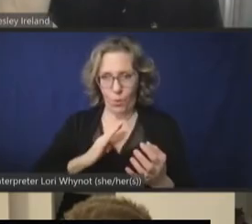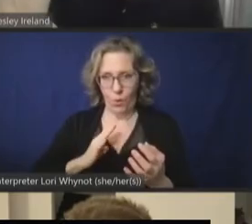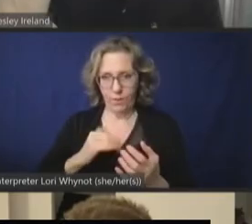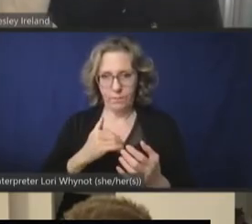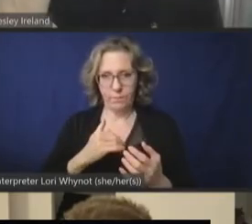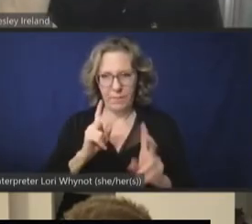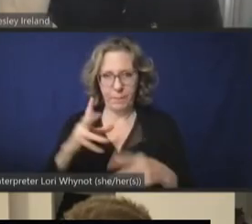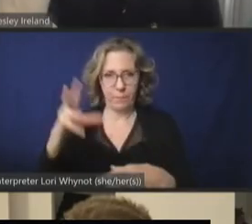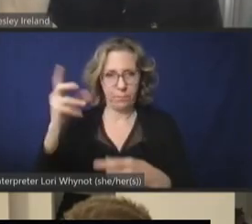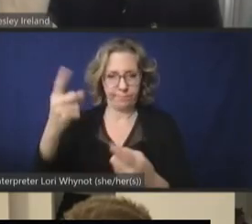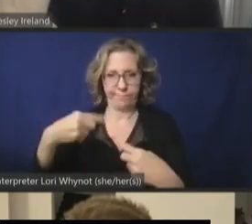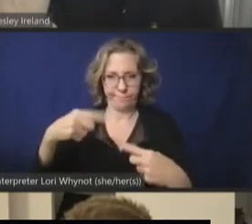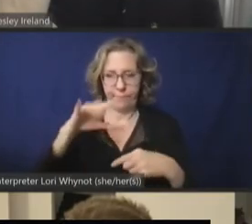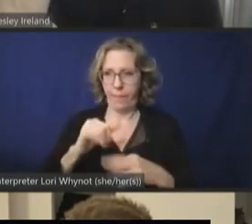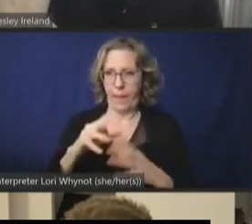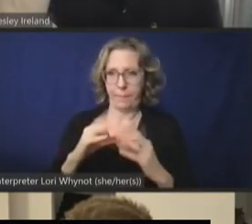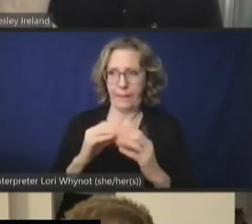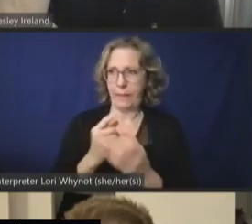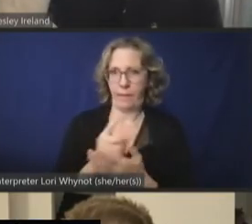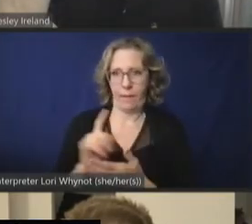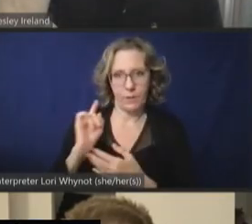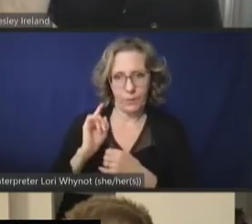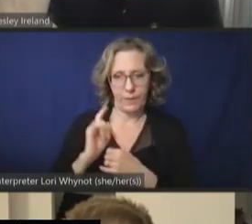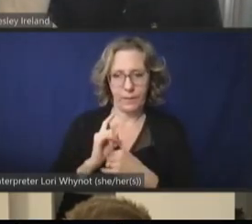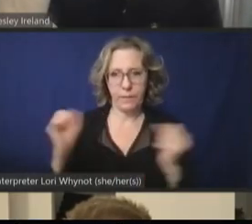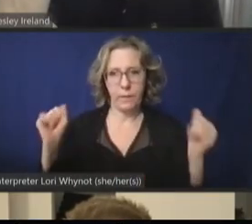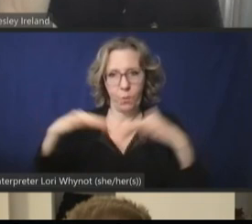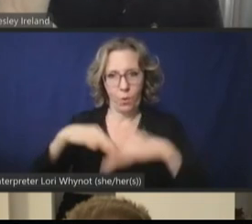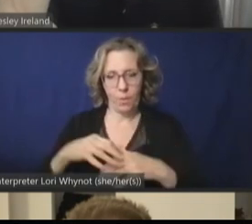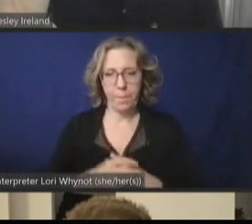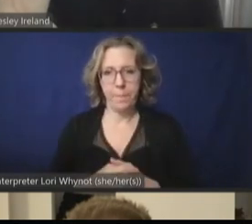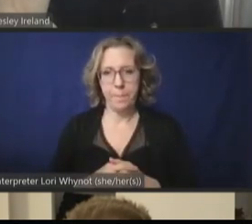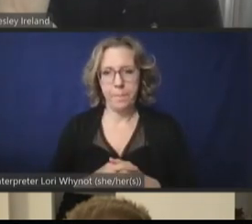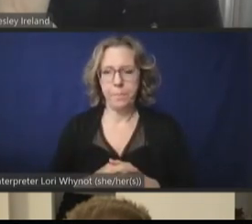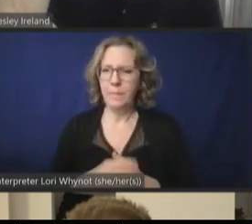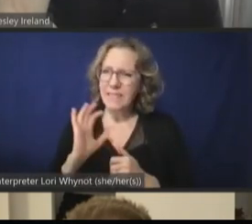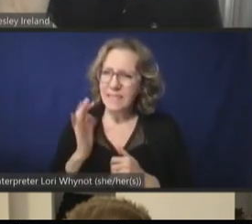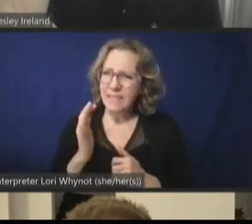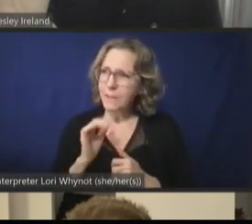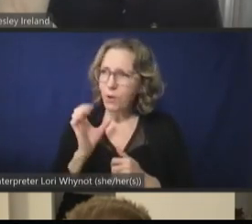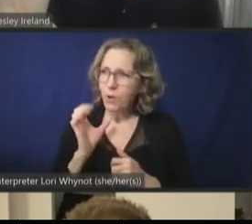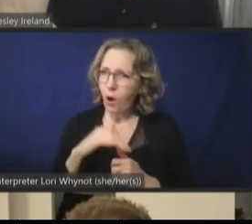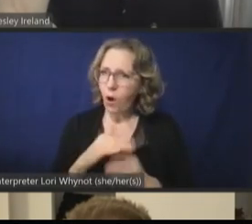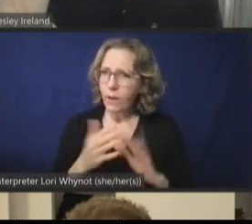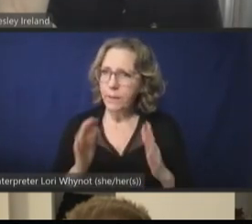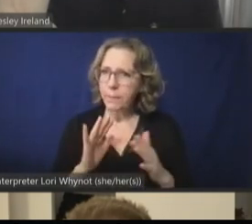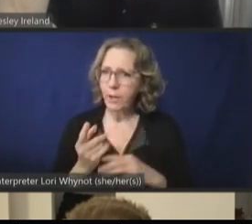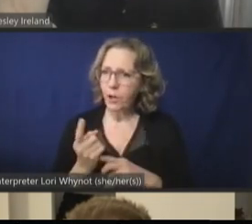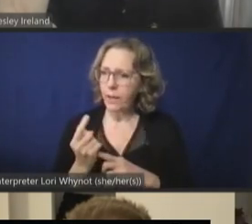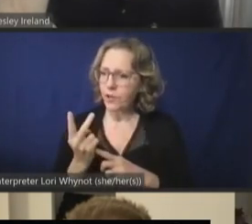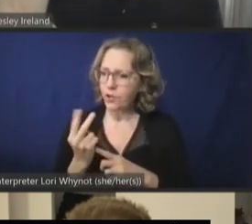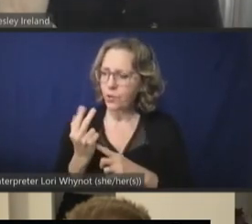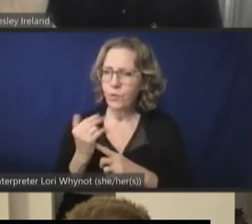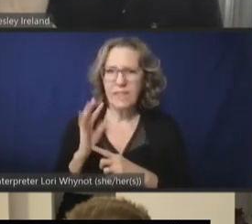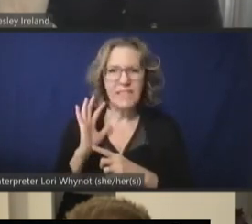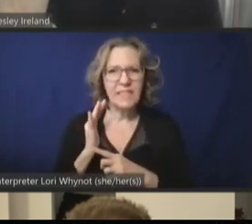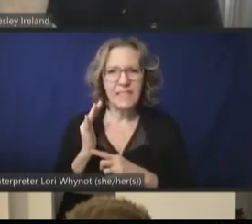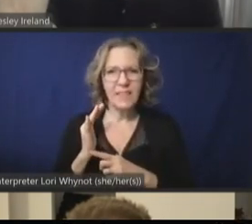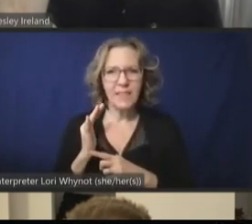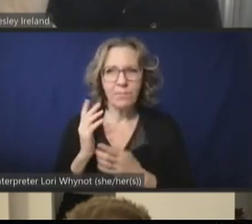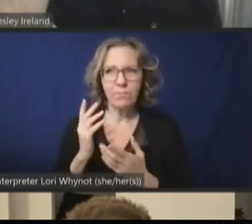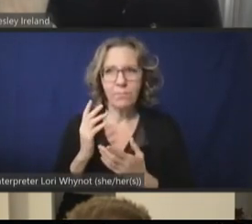I think in the future, I know that seemed unusual compared to other years, that it seemed like there were lulls in the